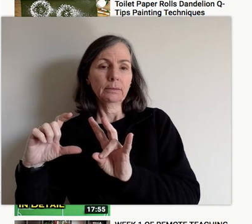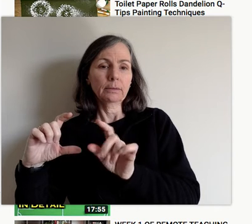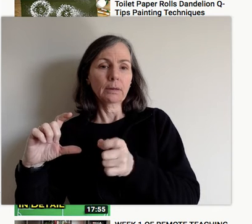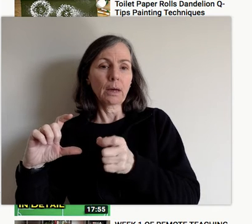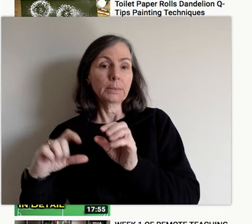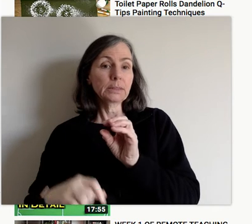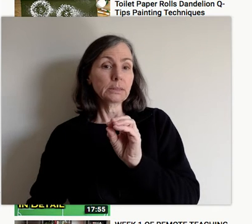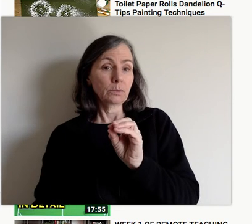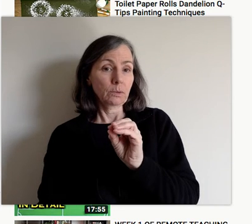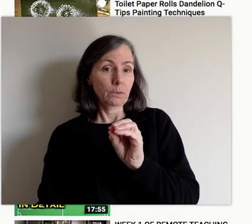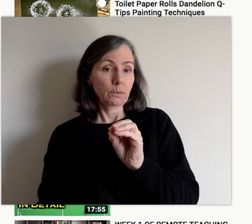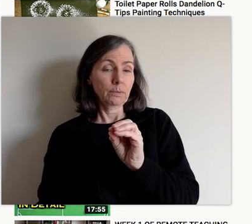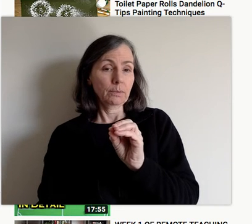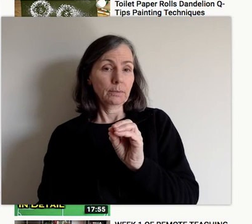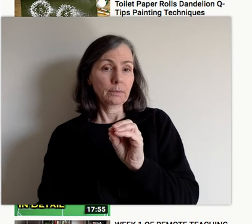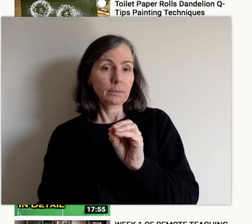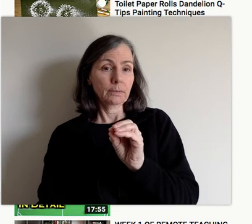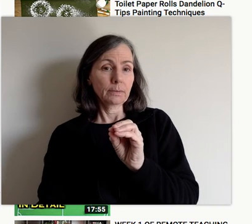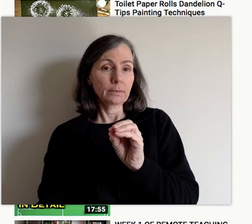0.